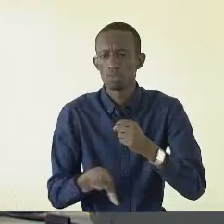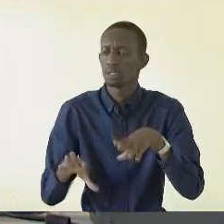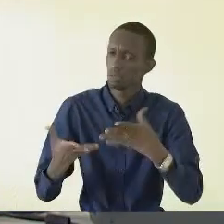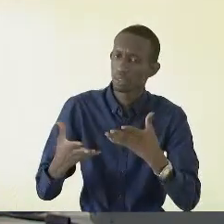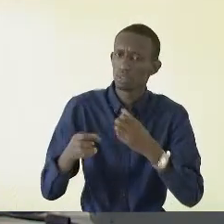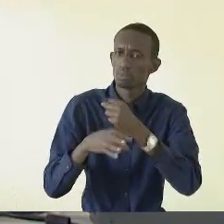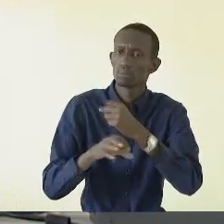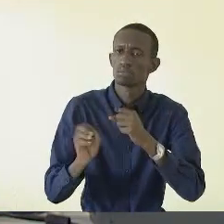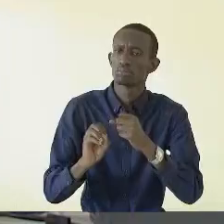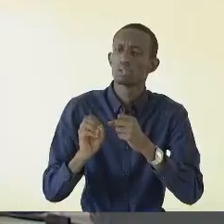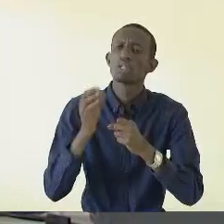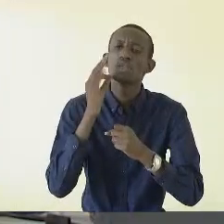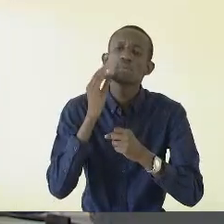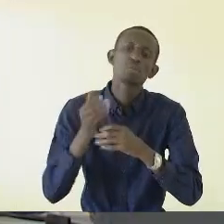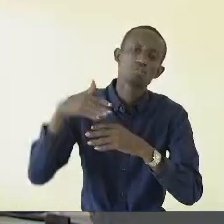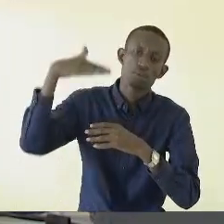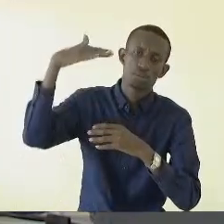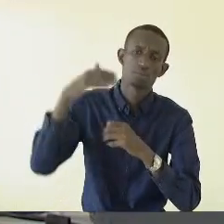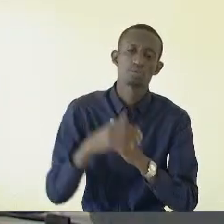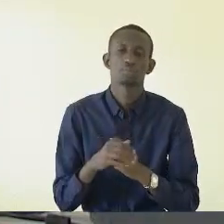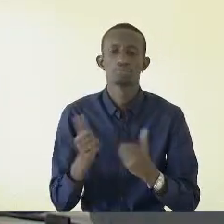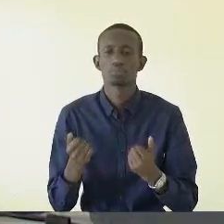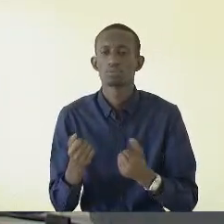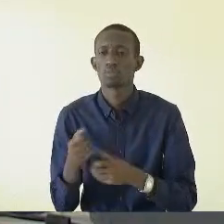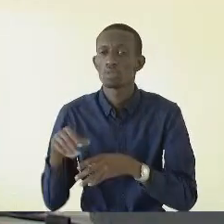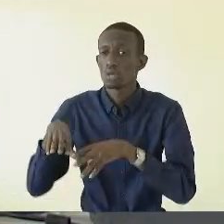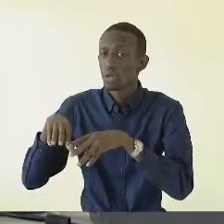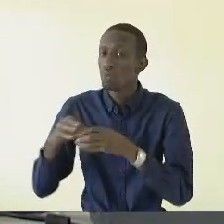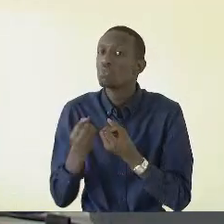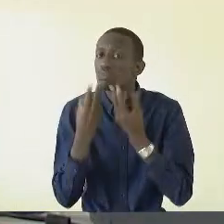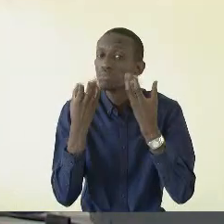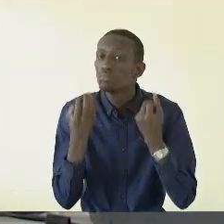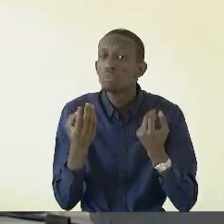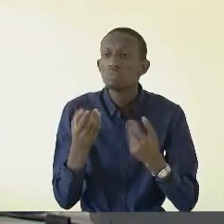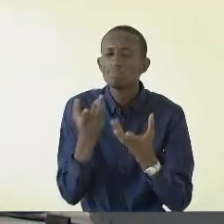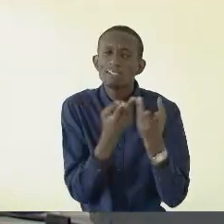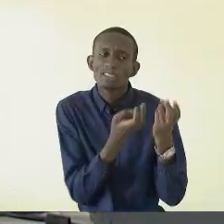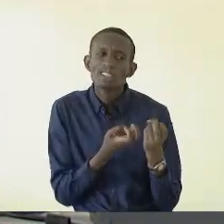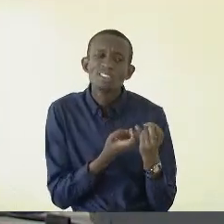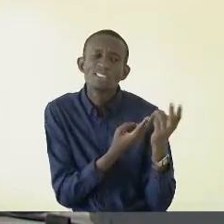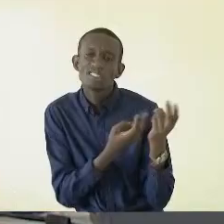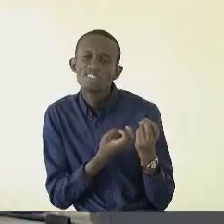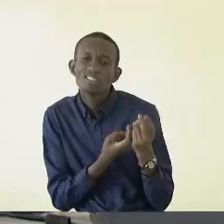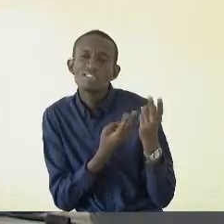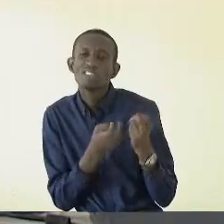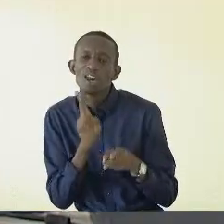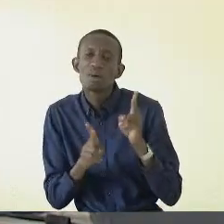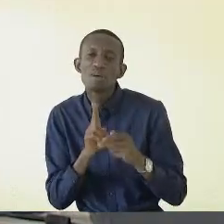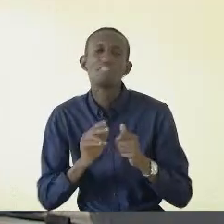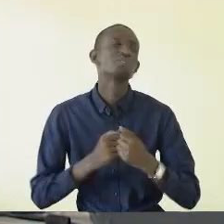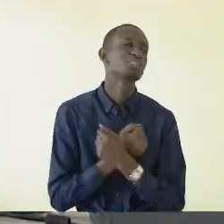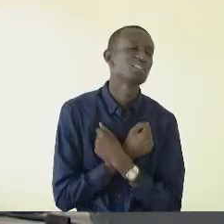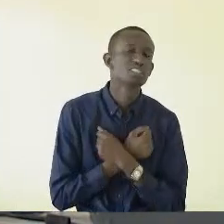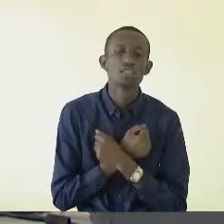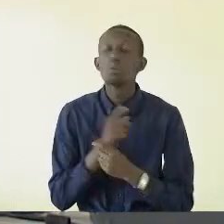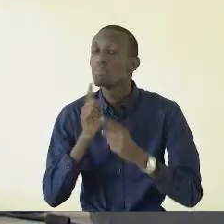are attractive and appear in different colors, different shapes to attract pollinators. Those are